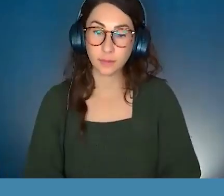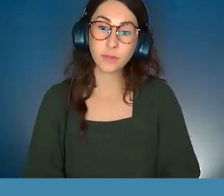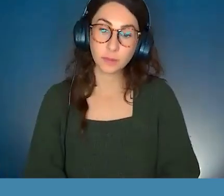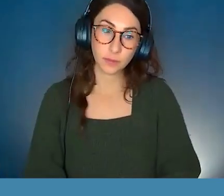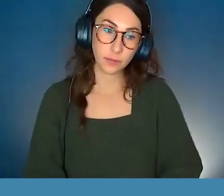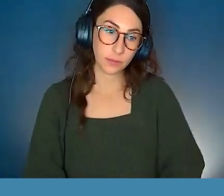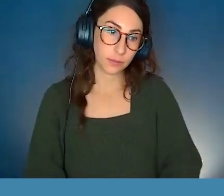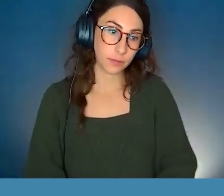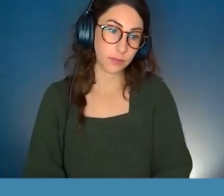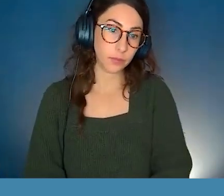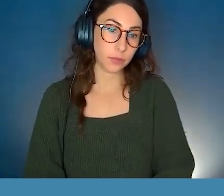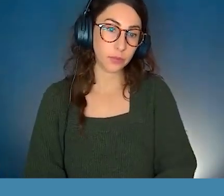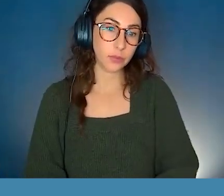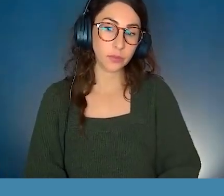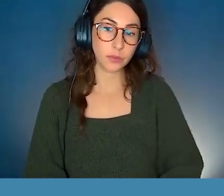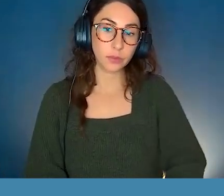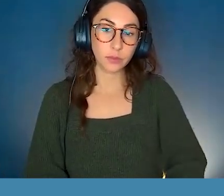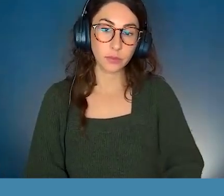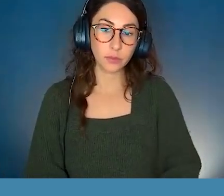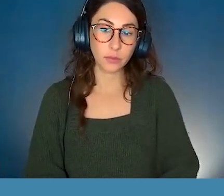in Florida.